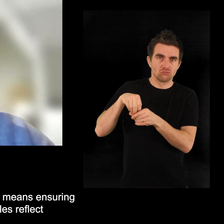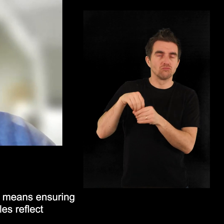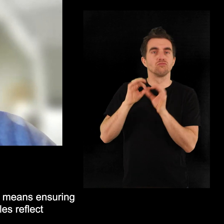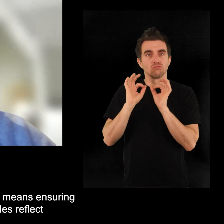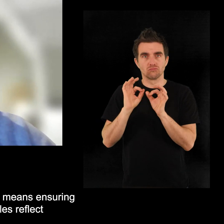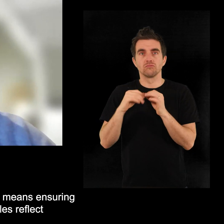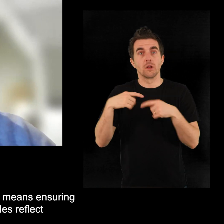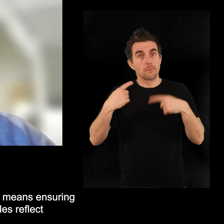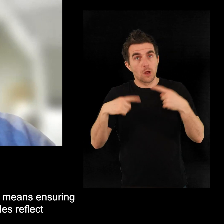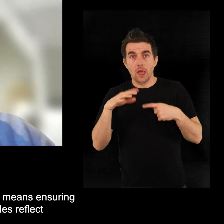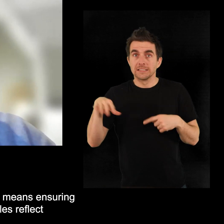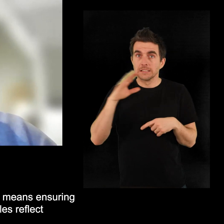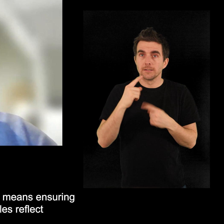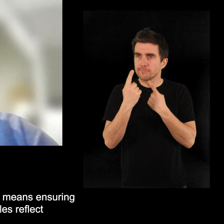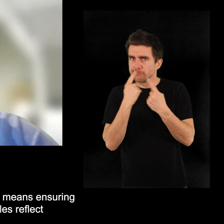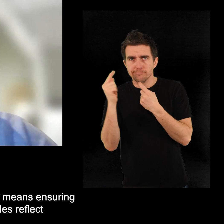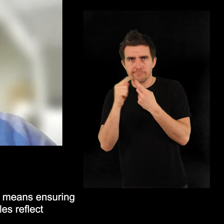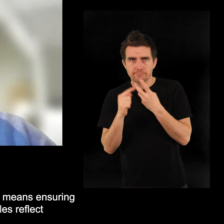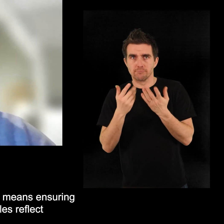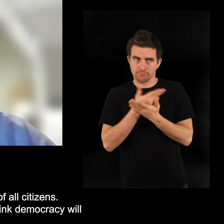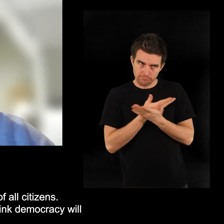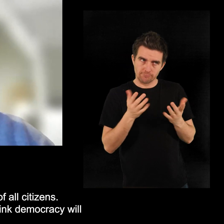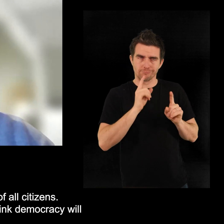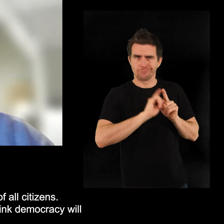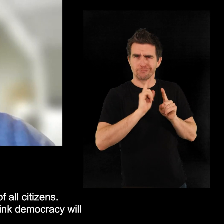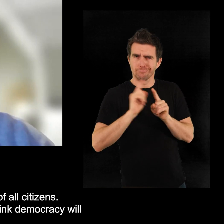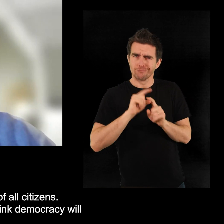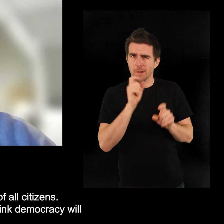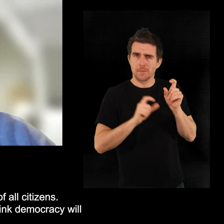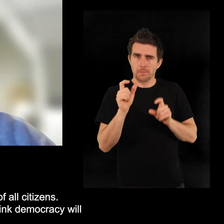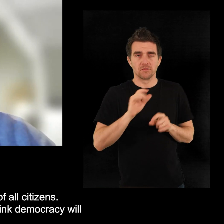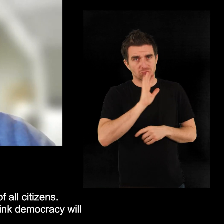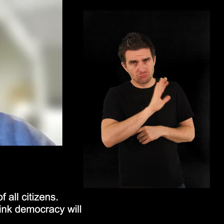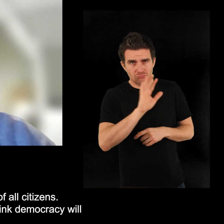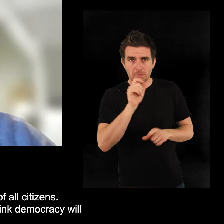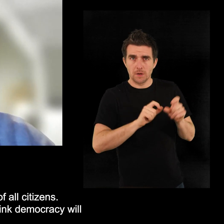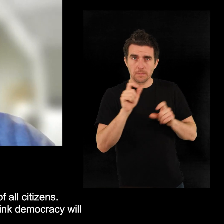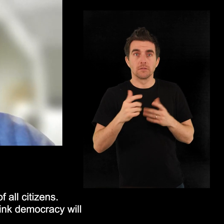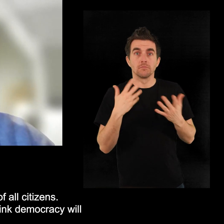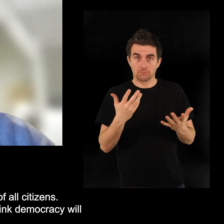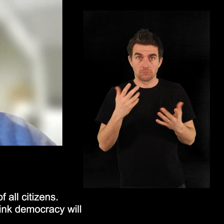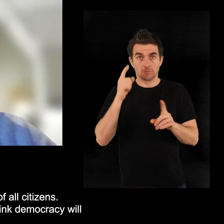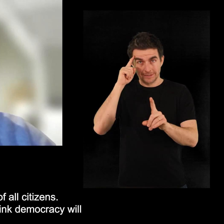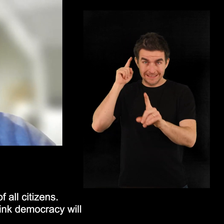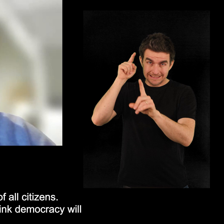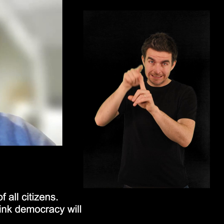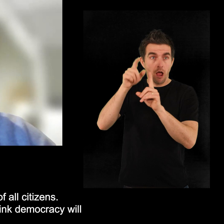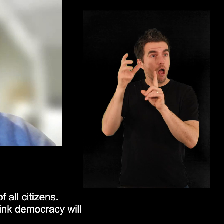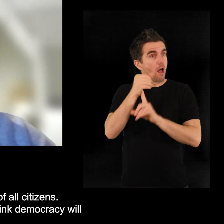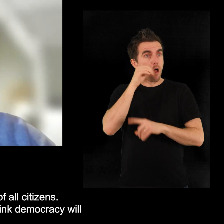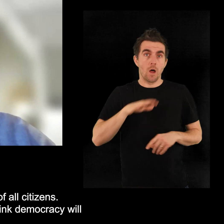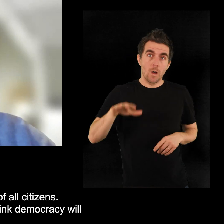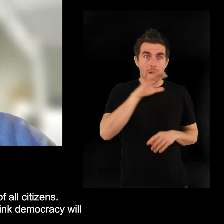decisions or the political decision tables reflects the diversity and the voices of all citizens. So until that